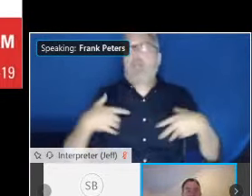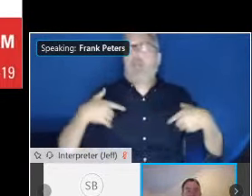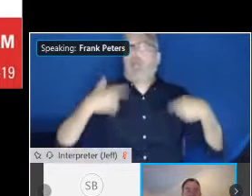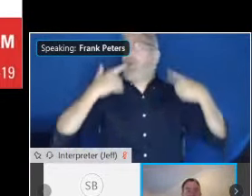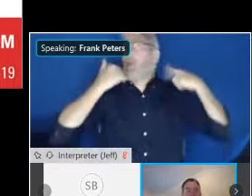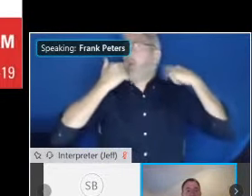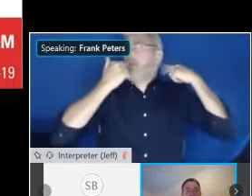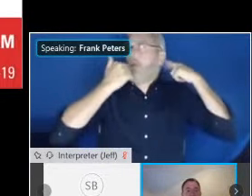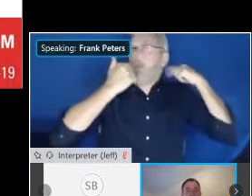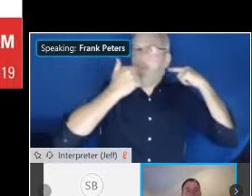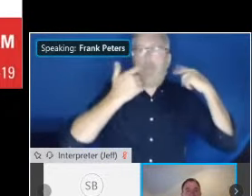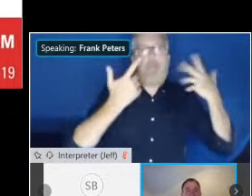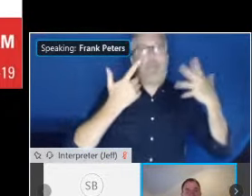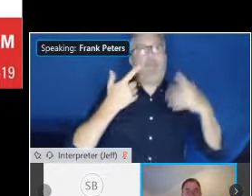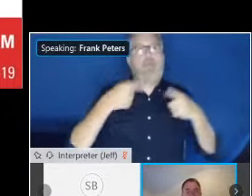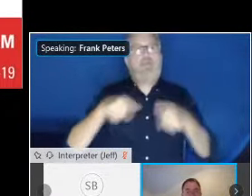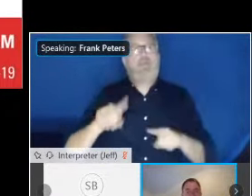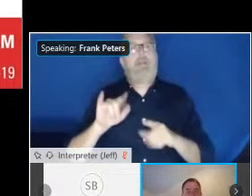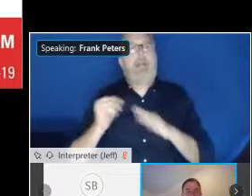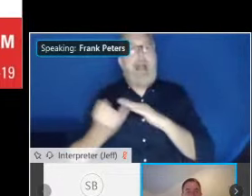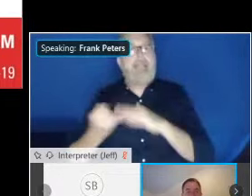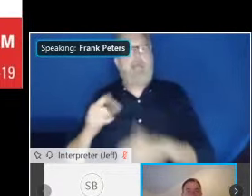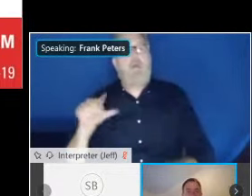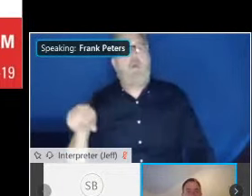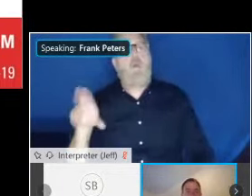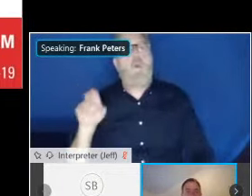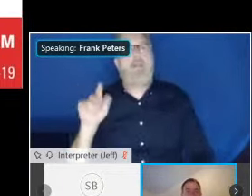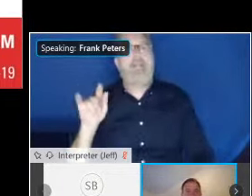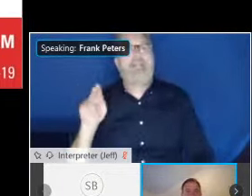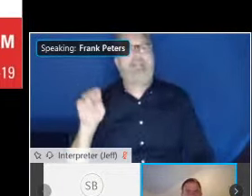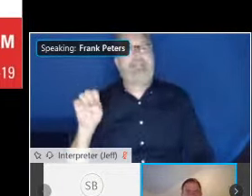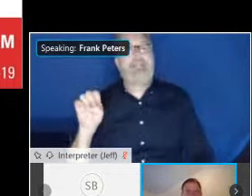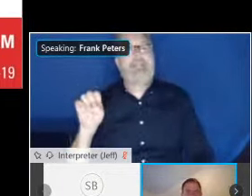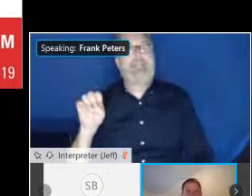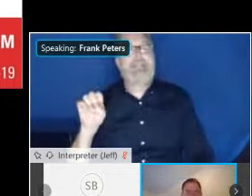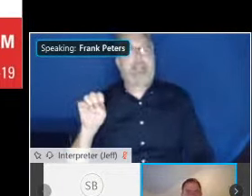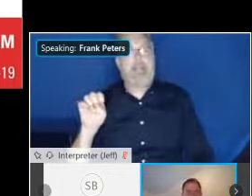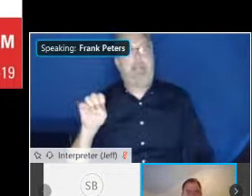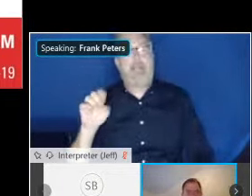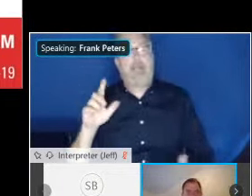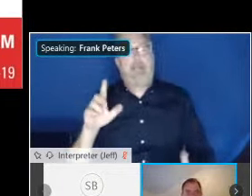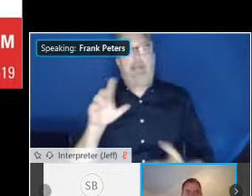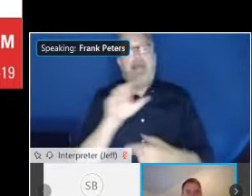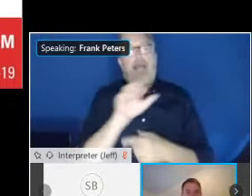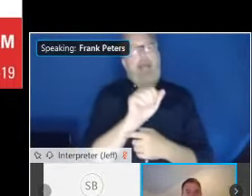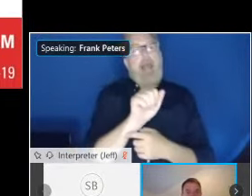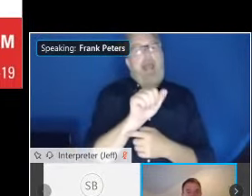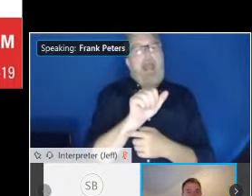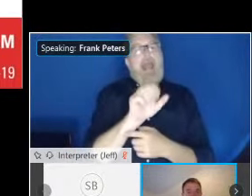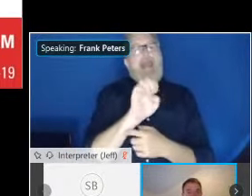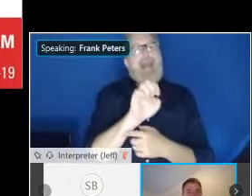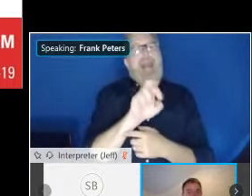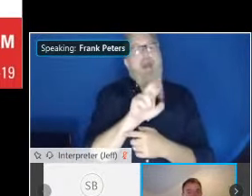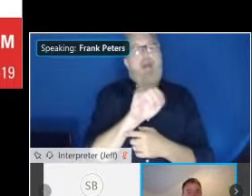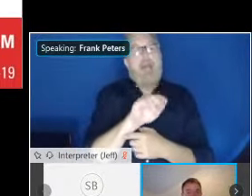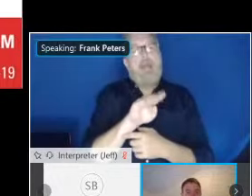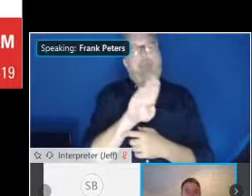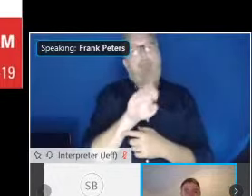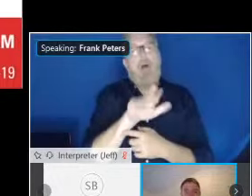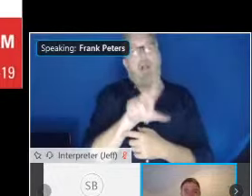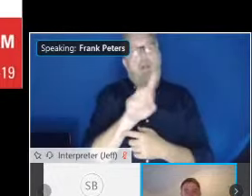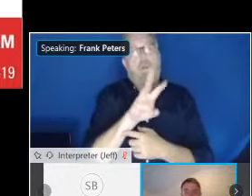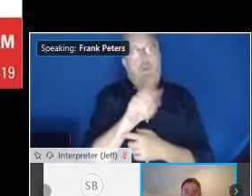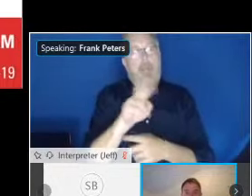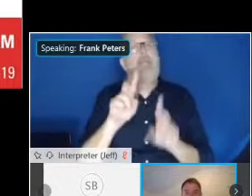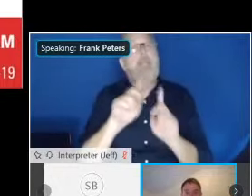isolation and quarantine, especially for the on-campus students. As Aaron Baldwin pointed out, the Department of